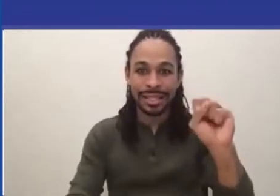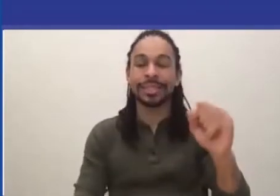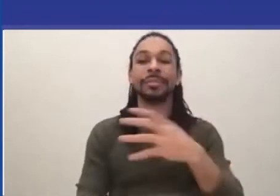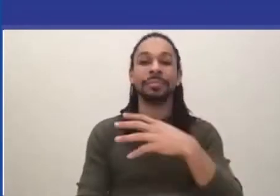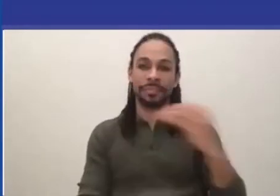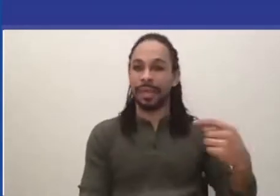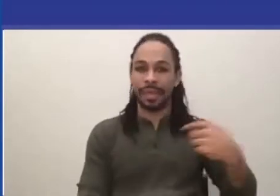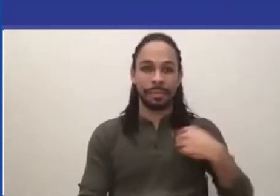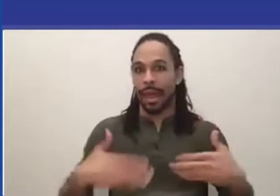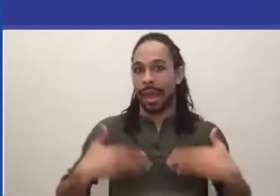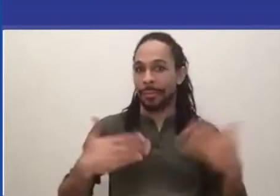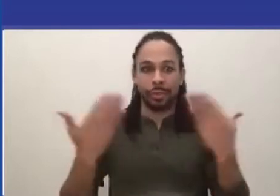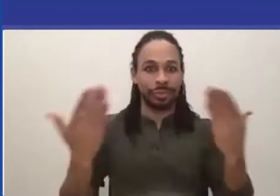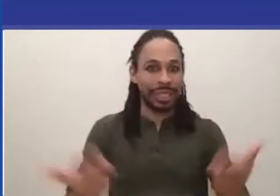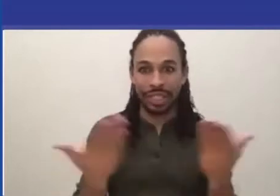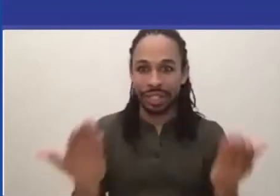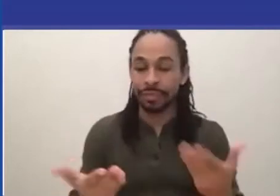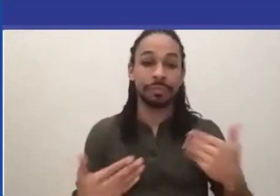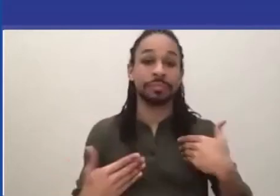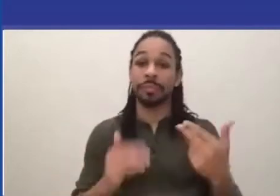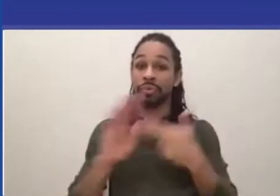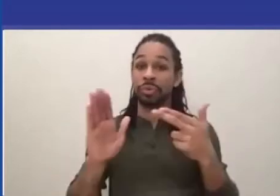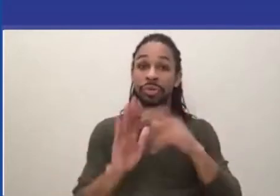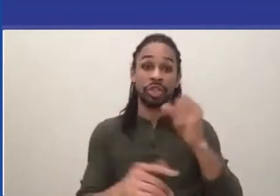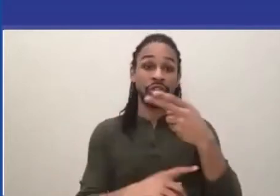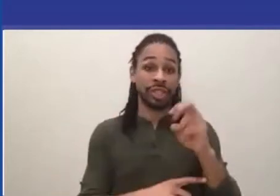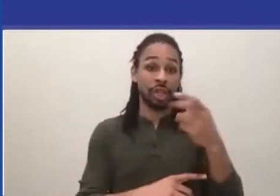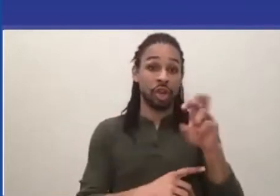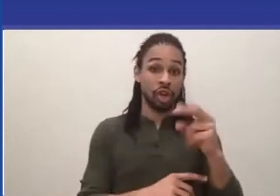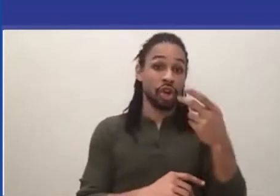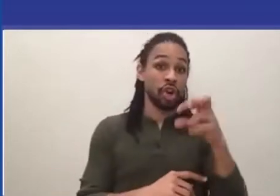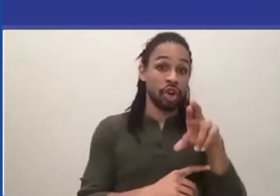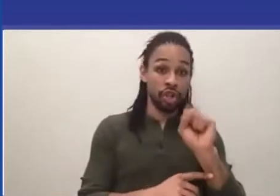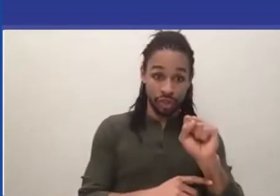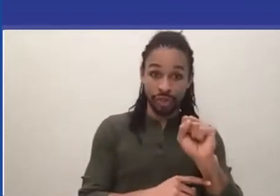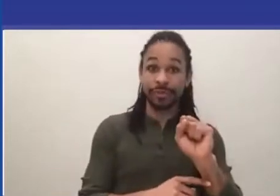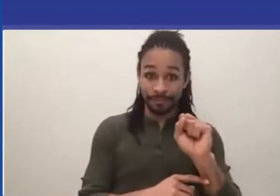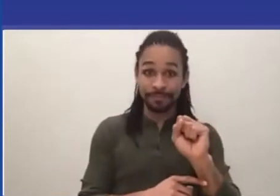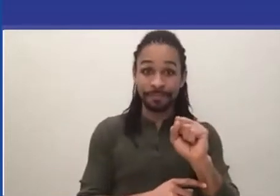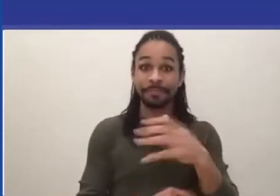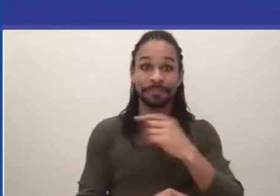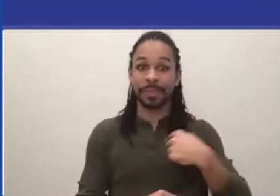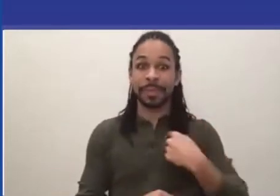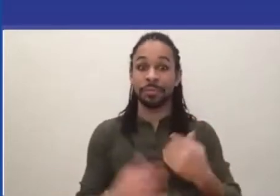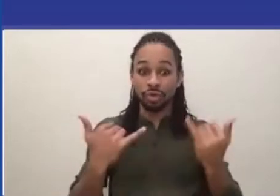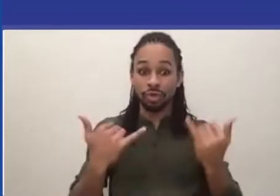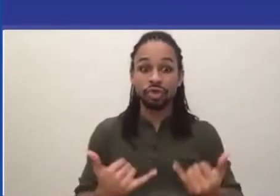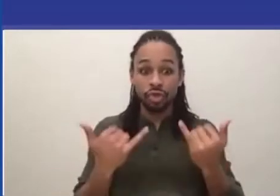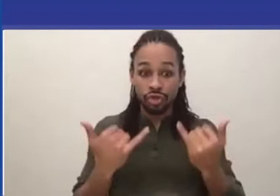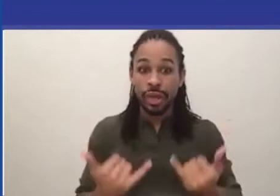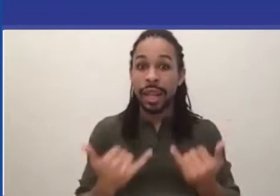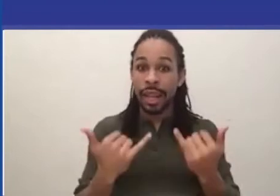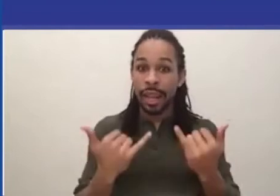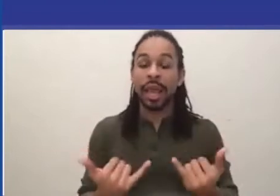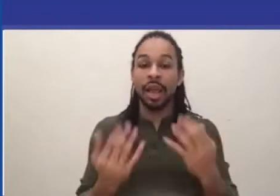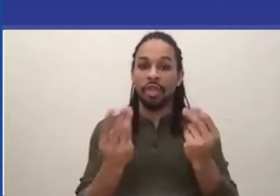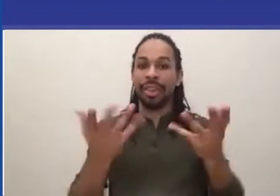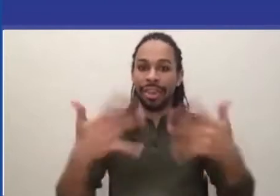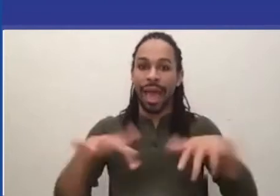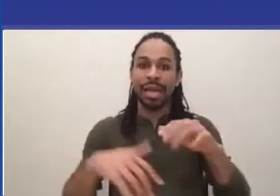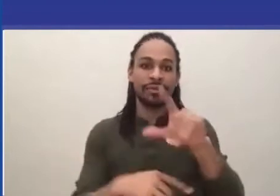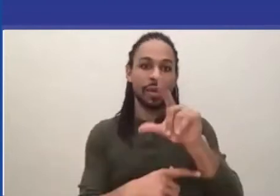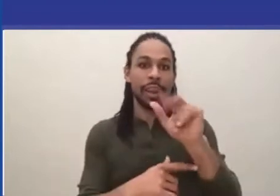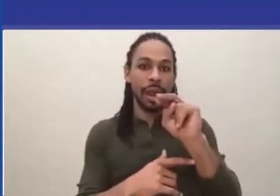hers. I am currently on the land of the Lenape and Canarsie people, and I identify as a